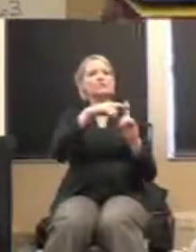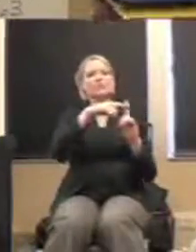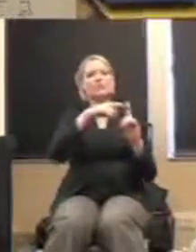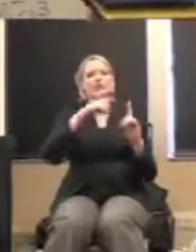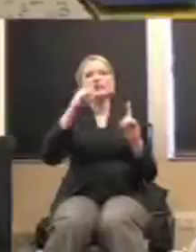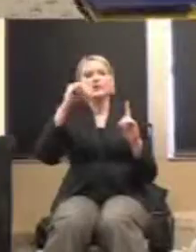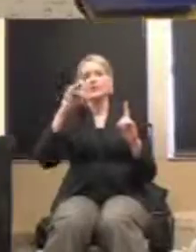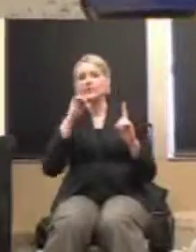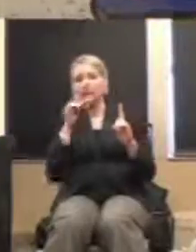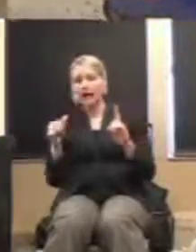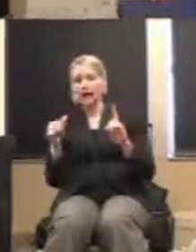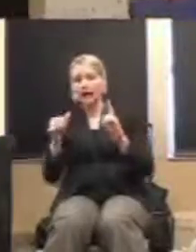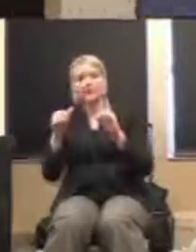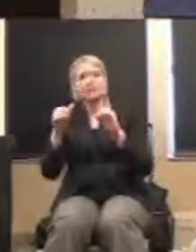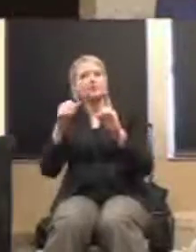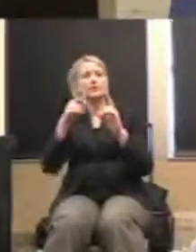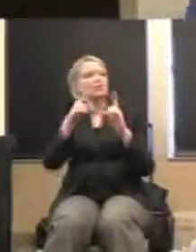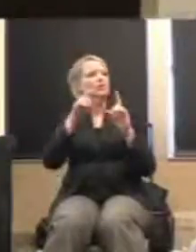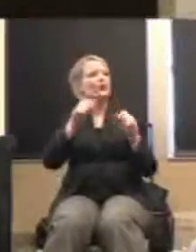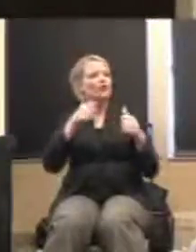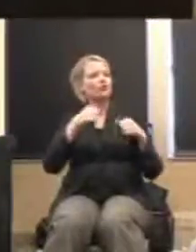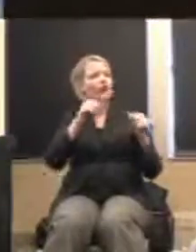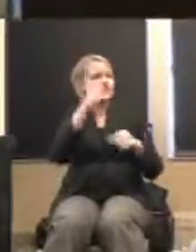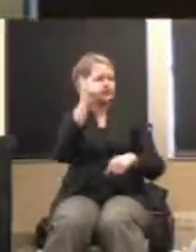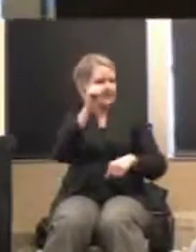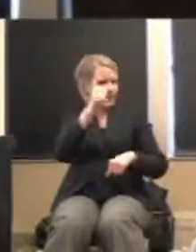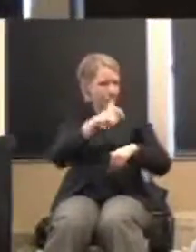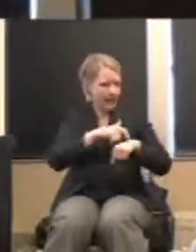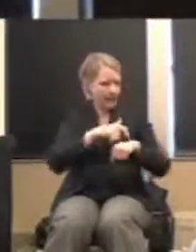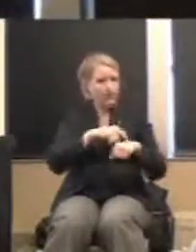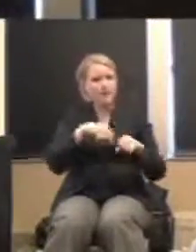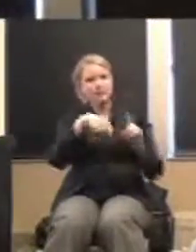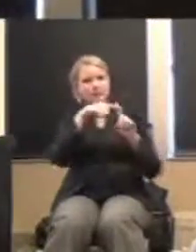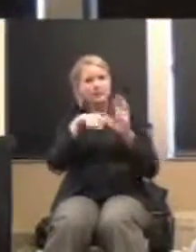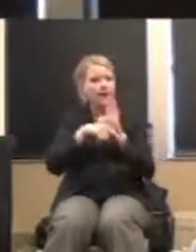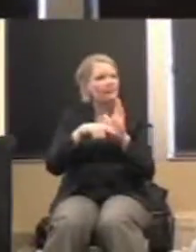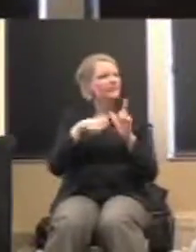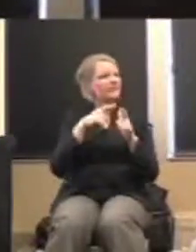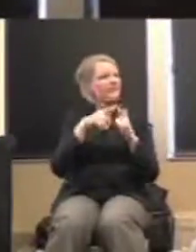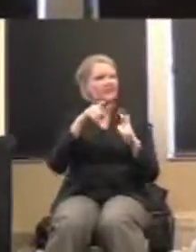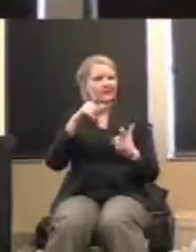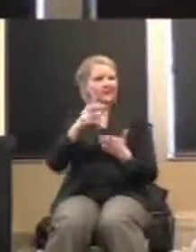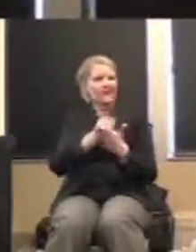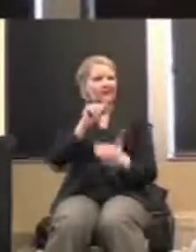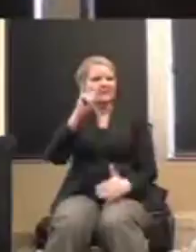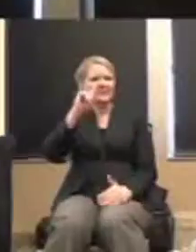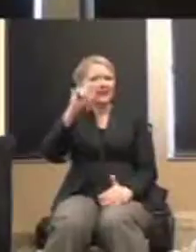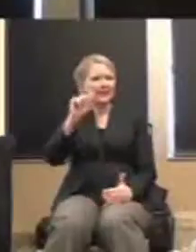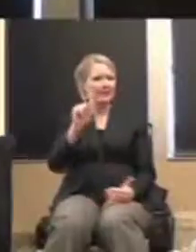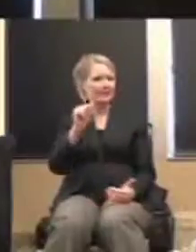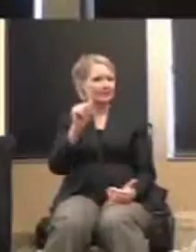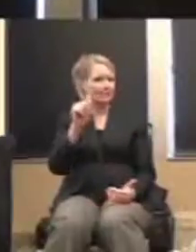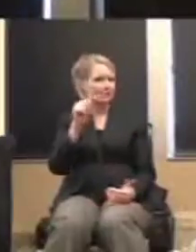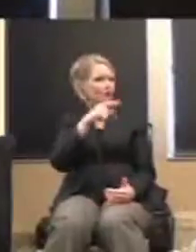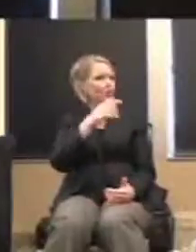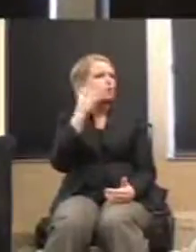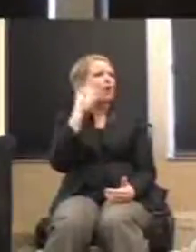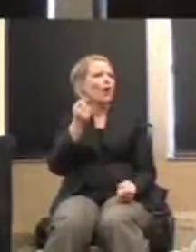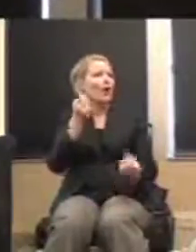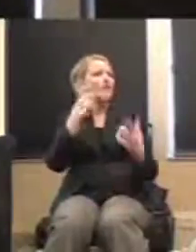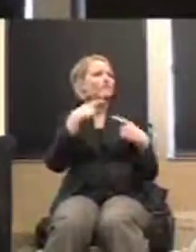so you can do that with your 10 trials plus or minus, and that way you're collecting your data and you know how effective the student